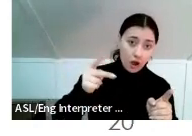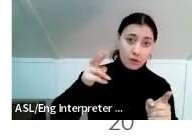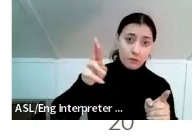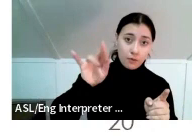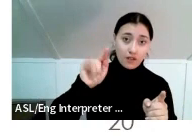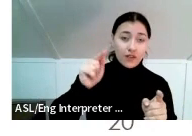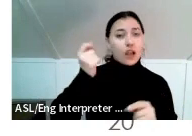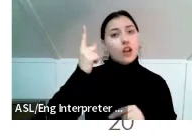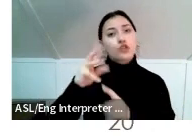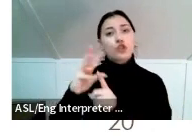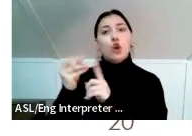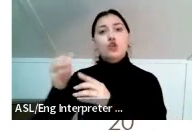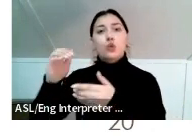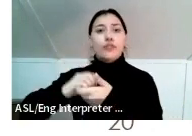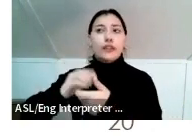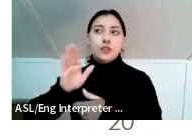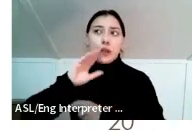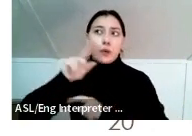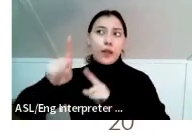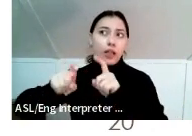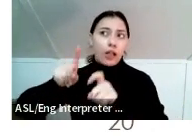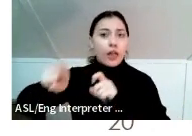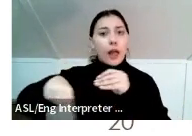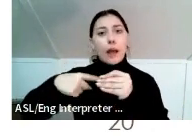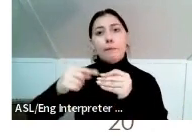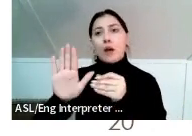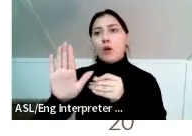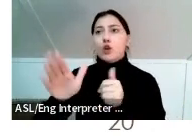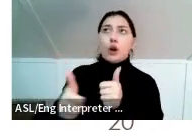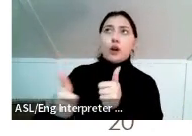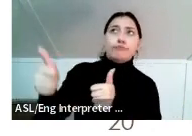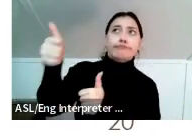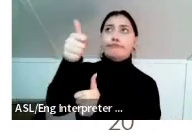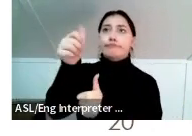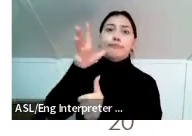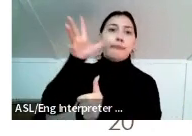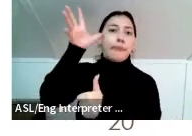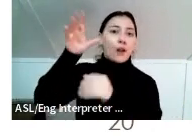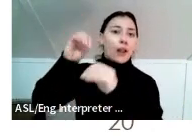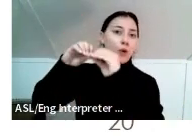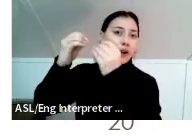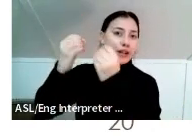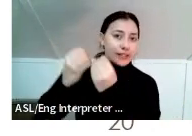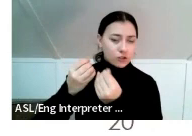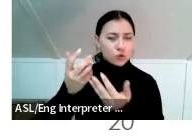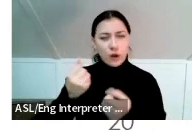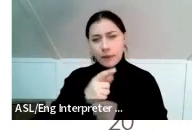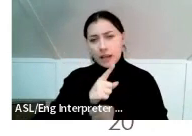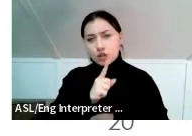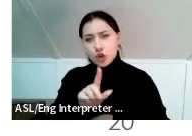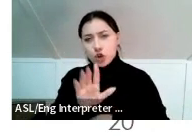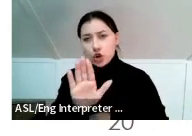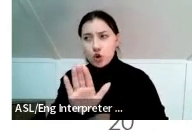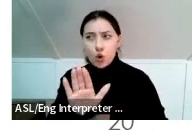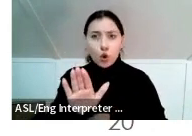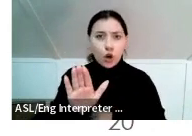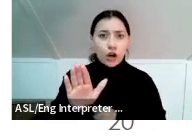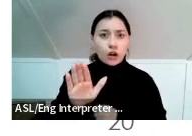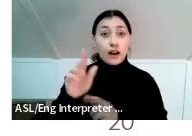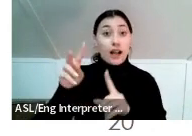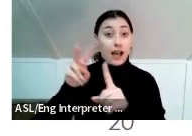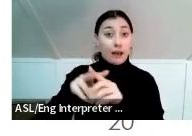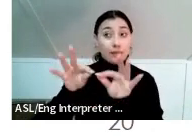few questions about your parent organization. So we want to make sure that you get the version of the application that has